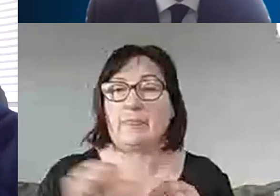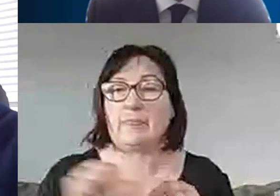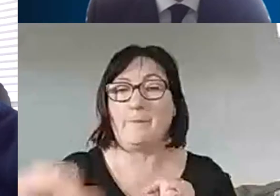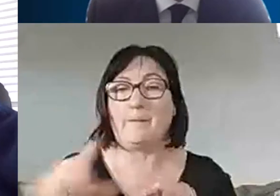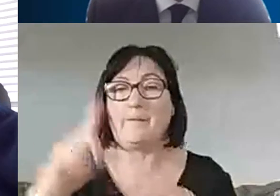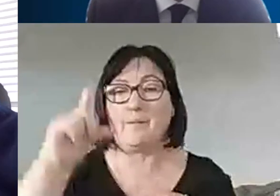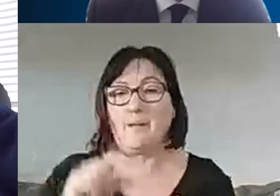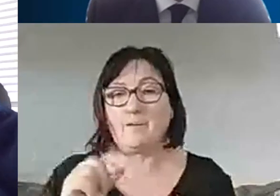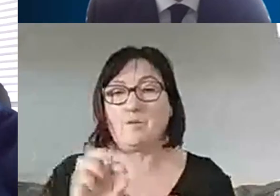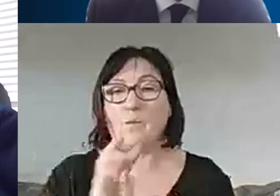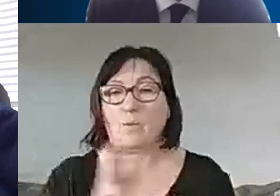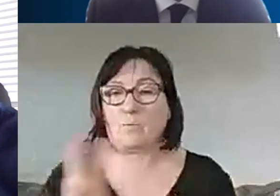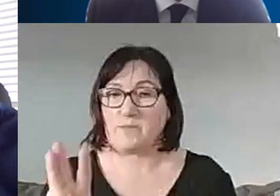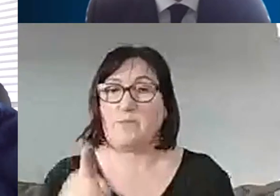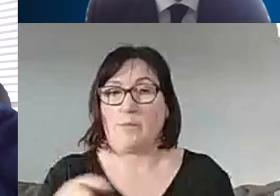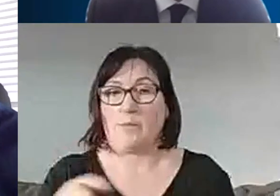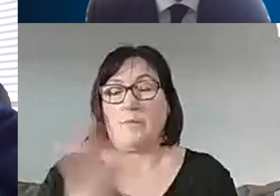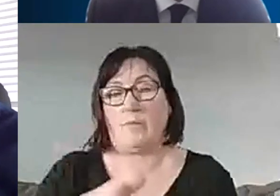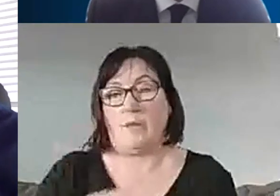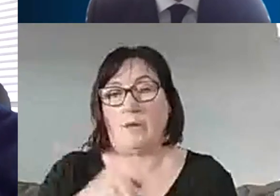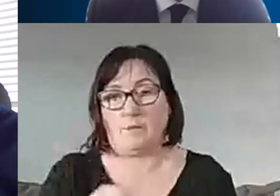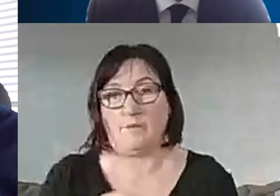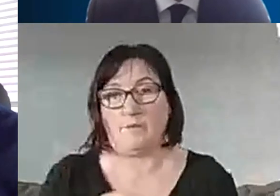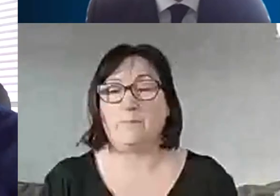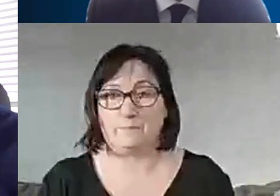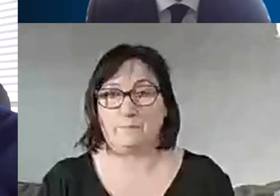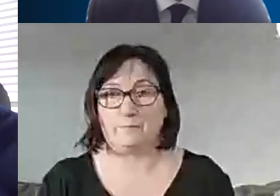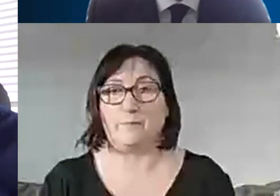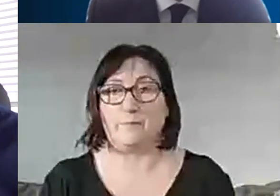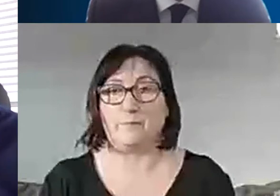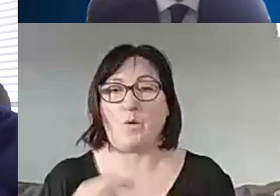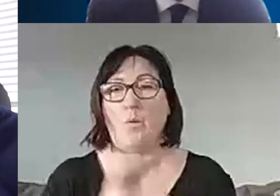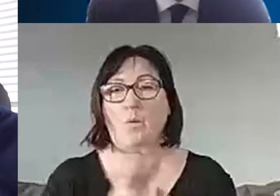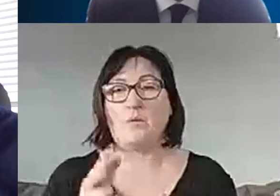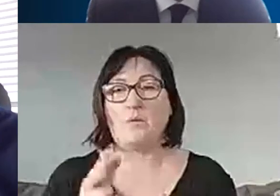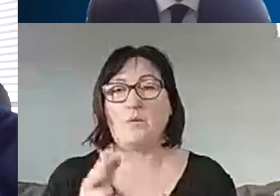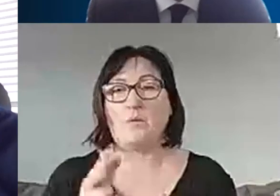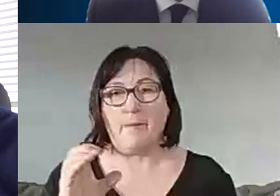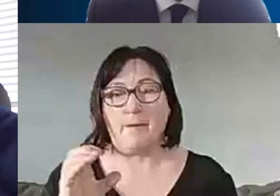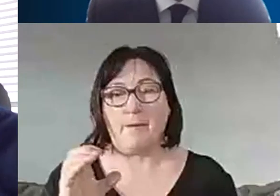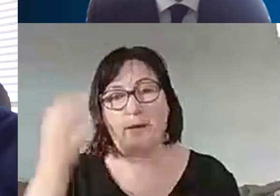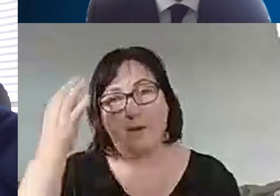And that can be found at our Western Cape government website. So that's